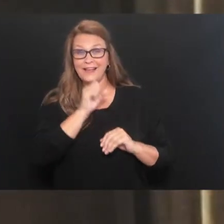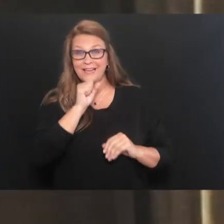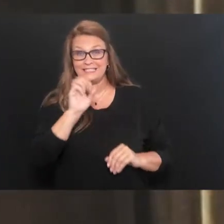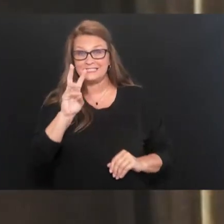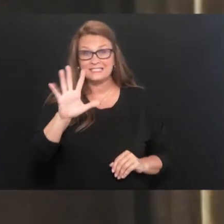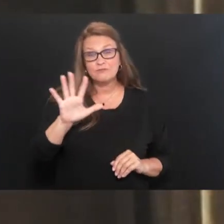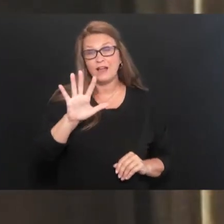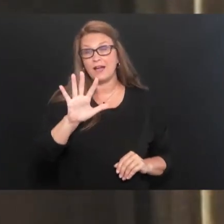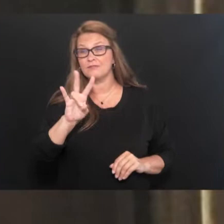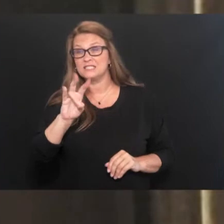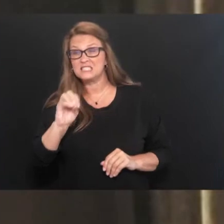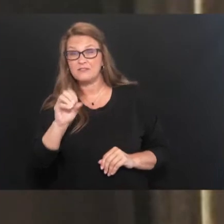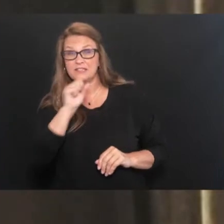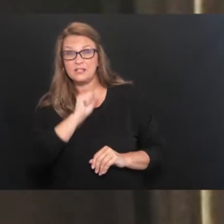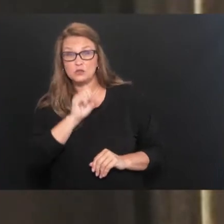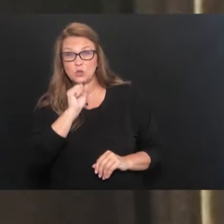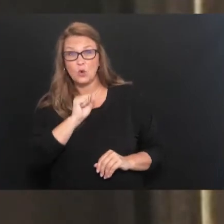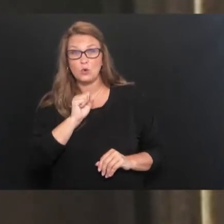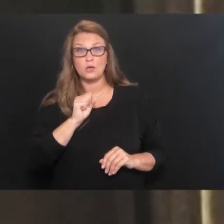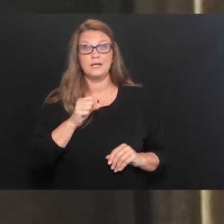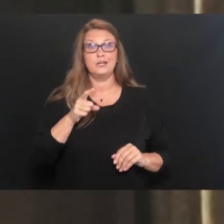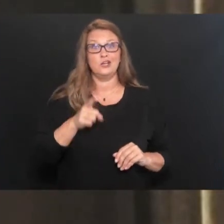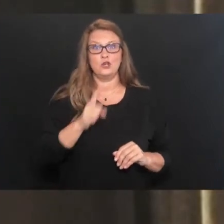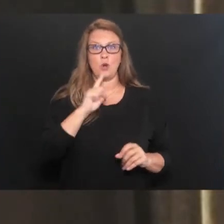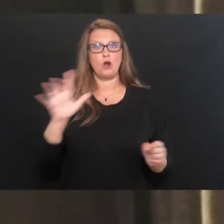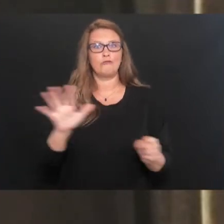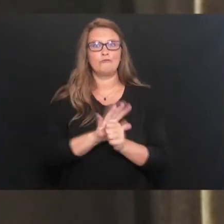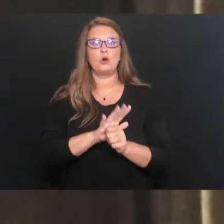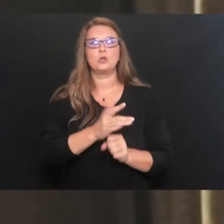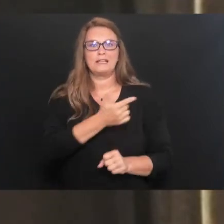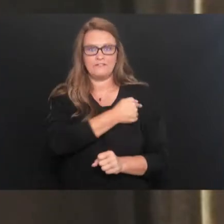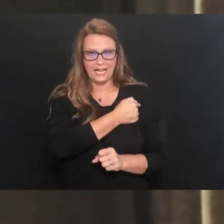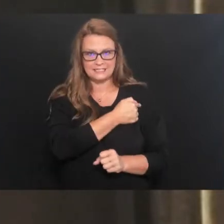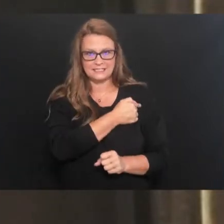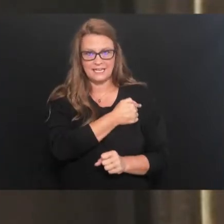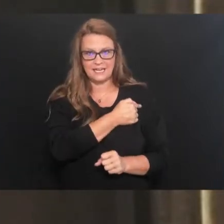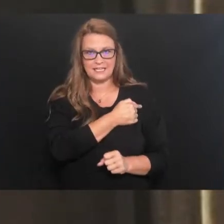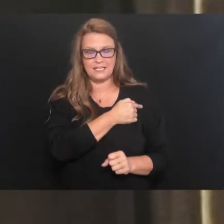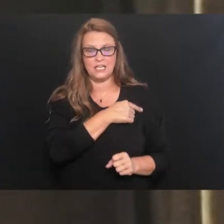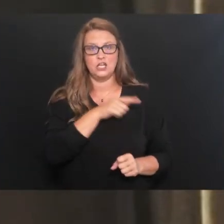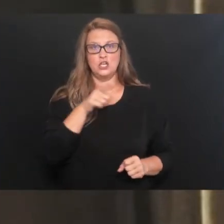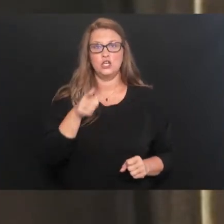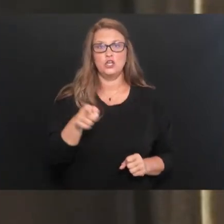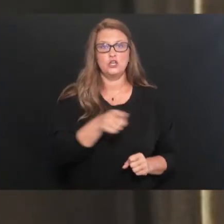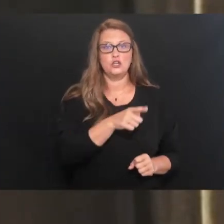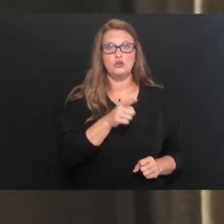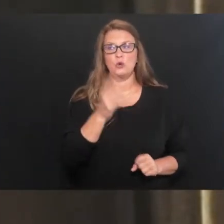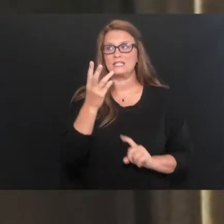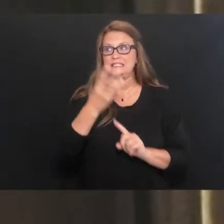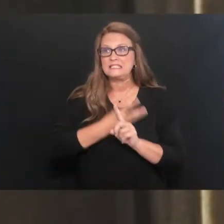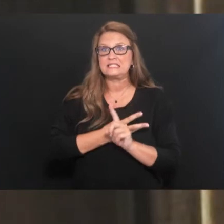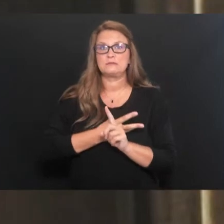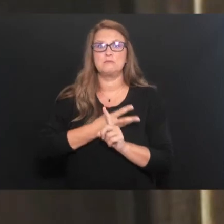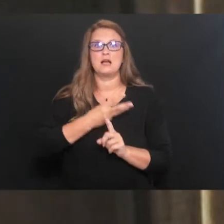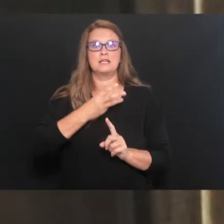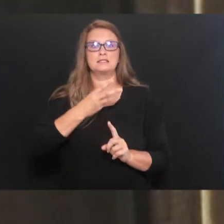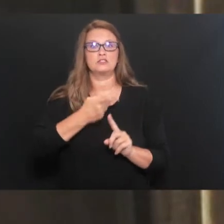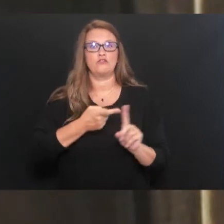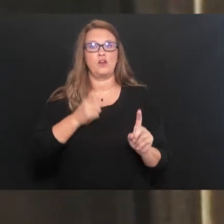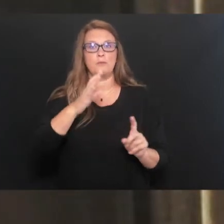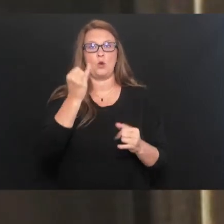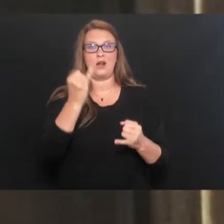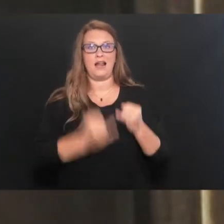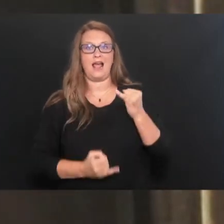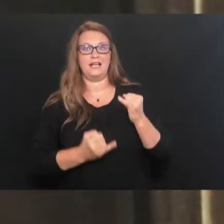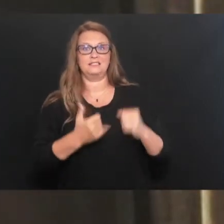years old, and you're fully vaccinated, and you are 6 months or so from your final